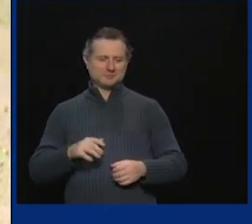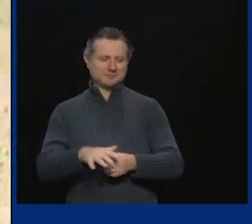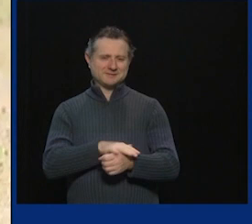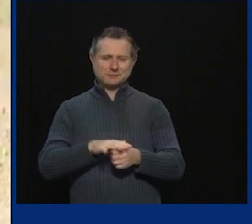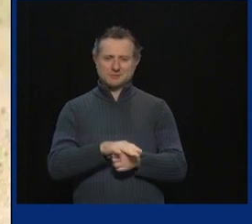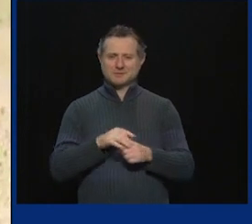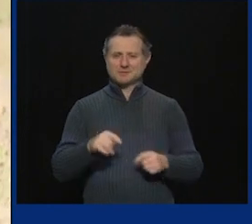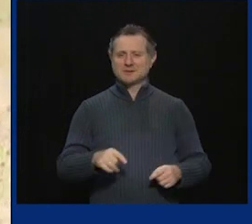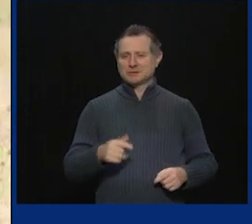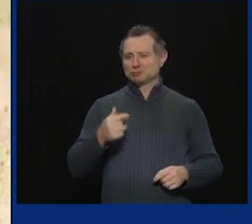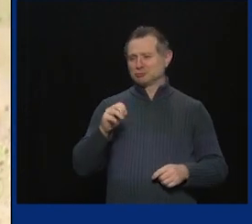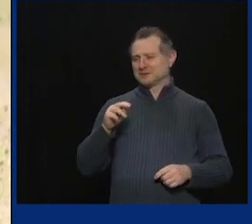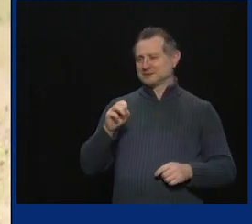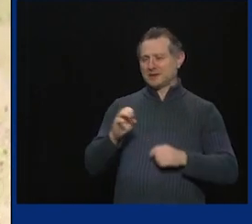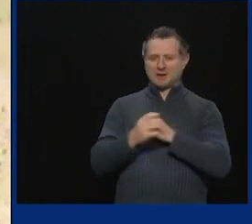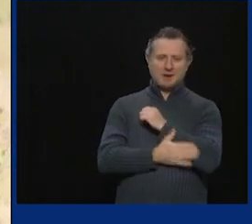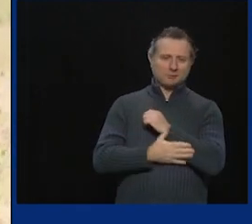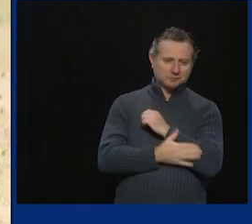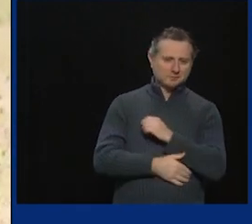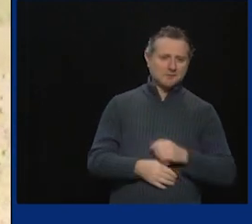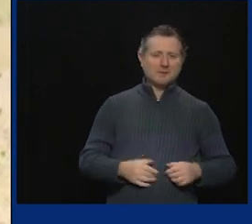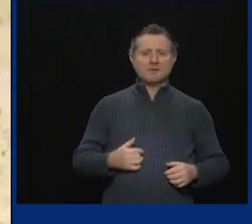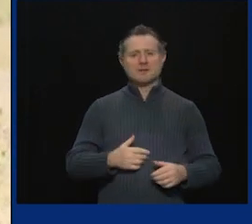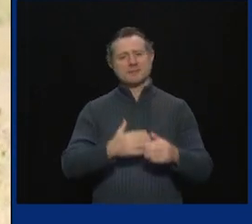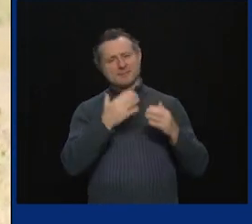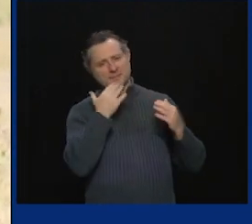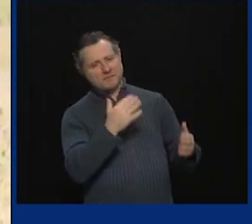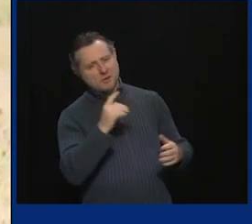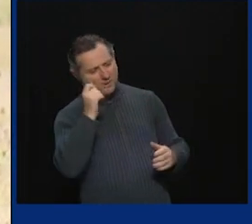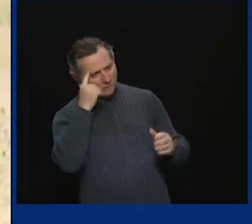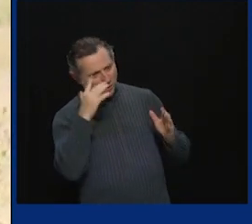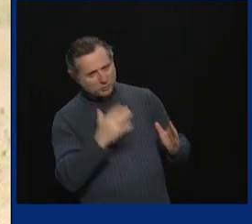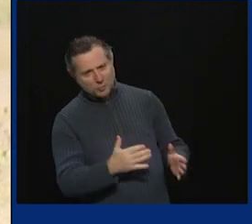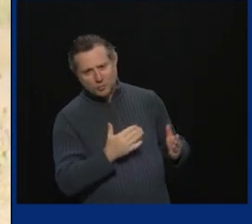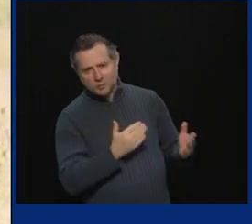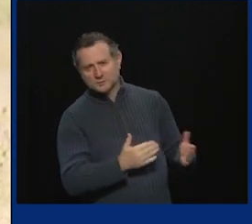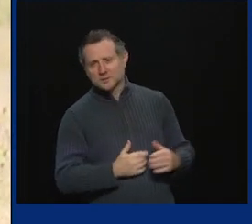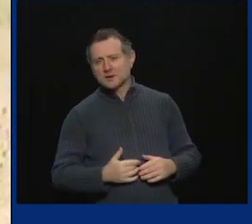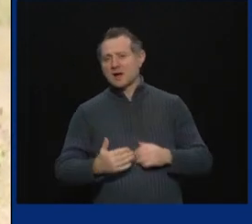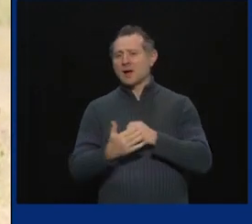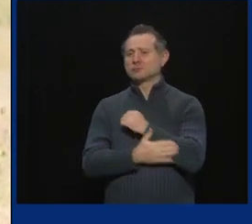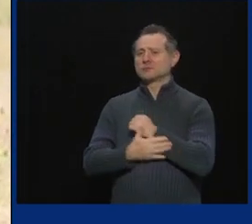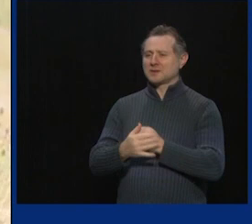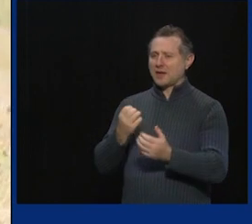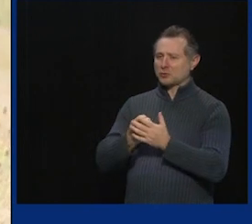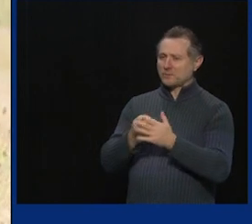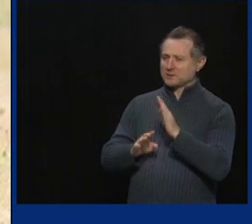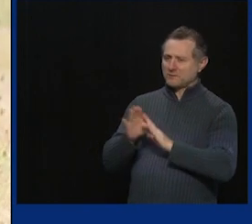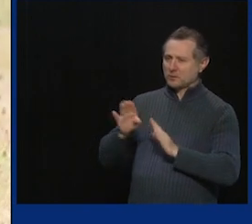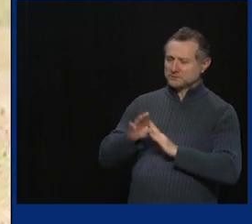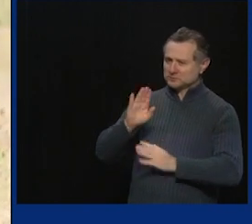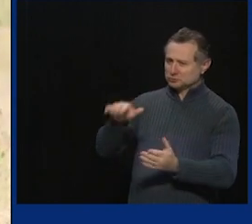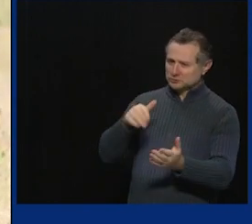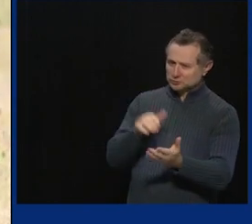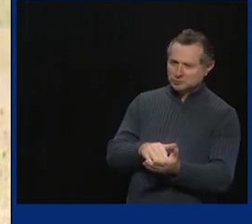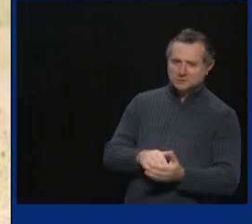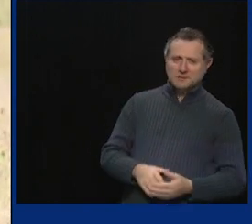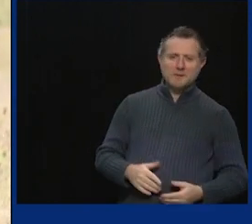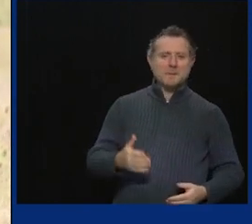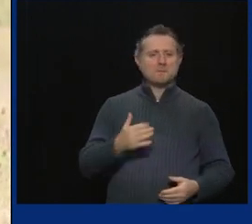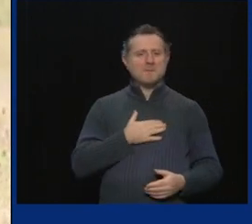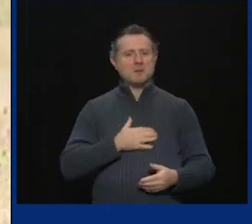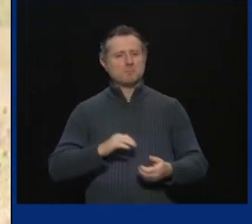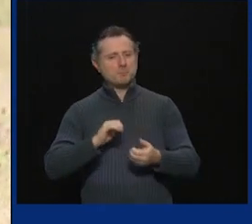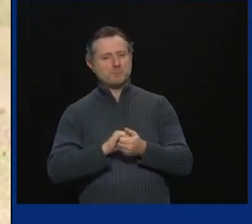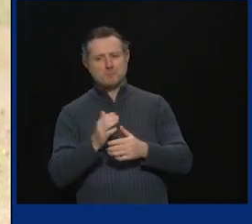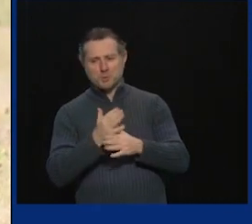Hochul, Genesee County Economic Development Center, and my partners in government for giving me the opportunity to participate today.